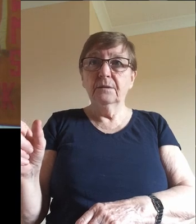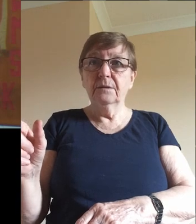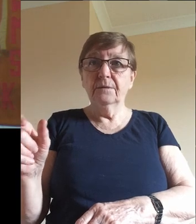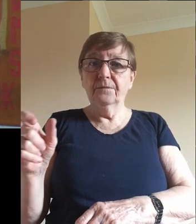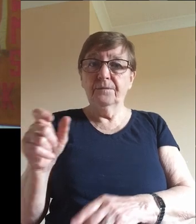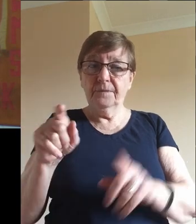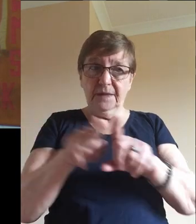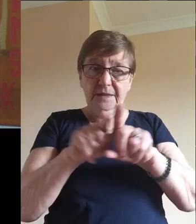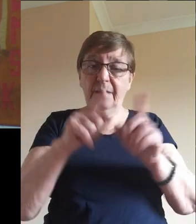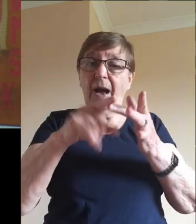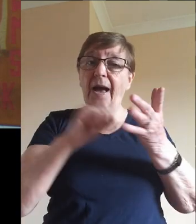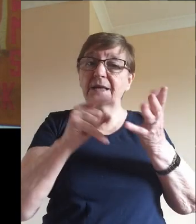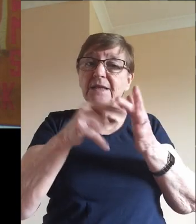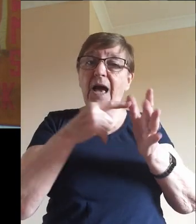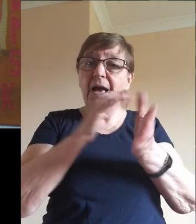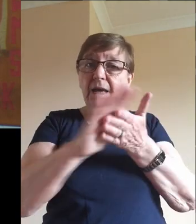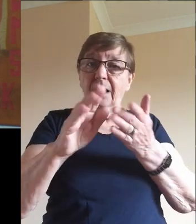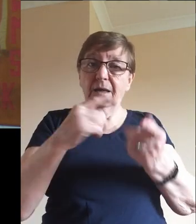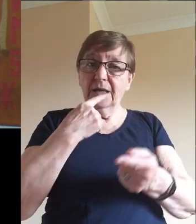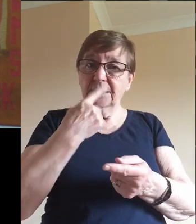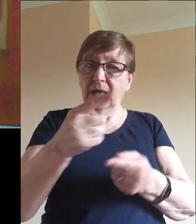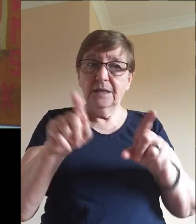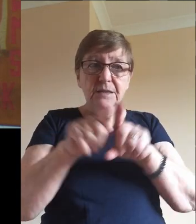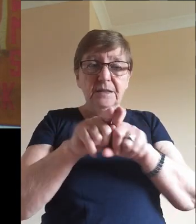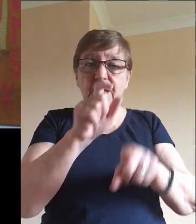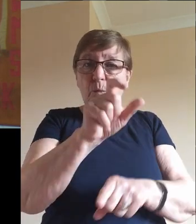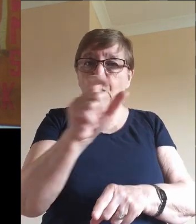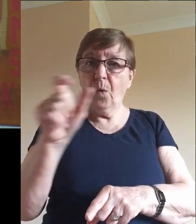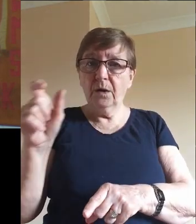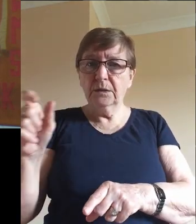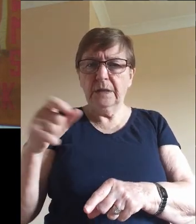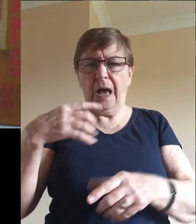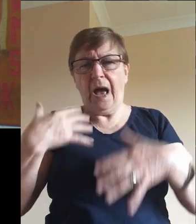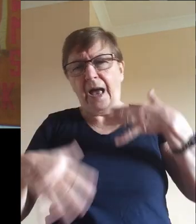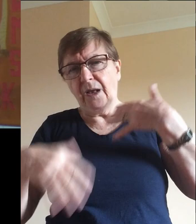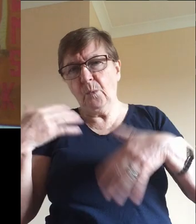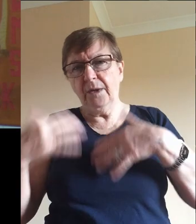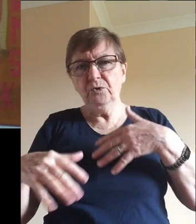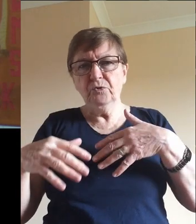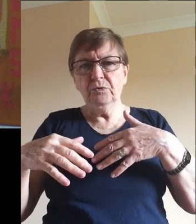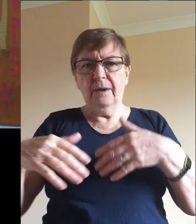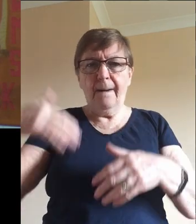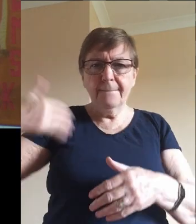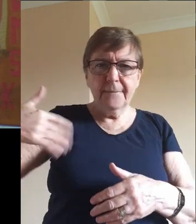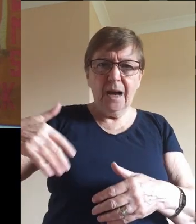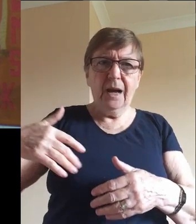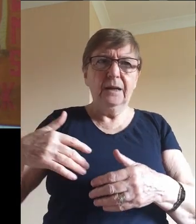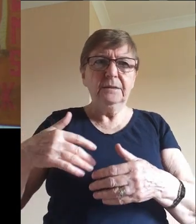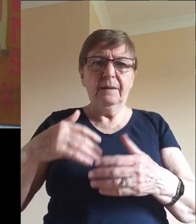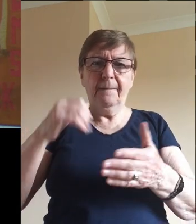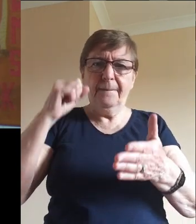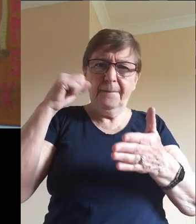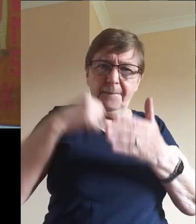that short chapter of Isaiah 53. Anguish, marred, pain, disfigured, despised,